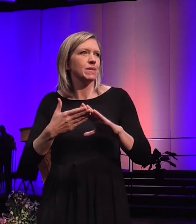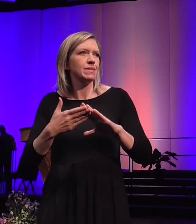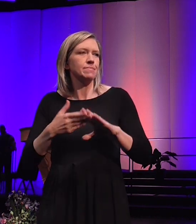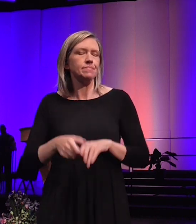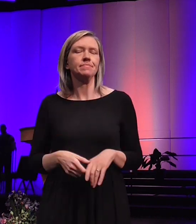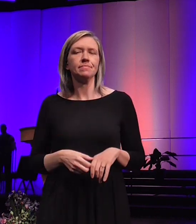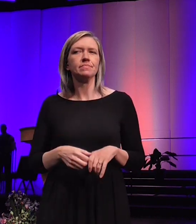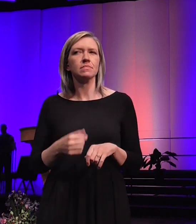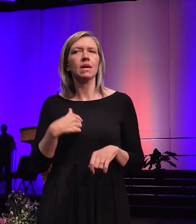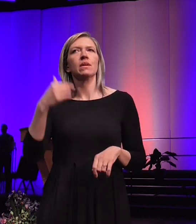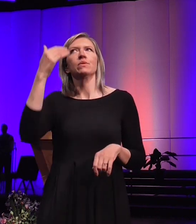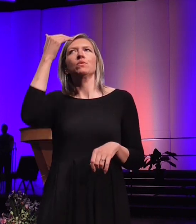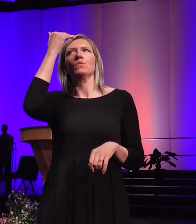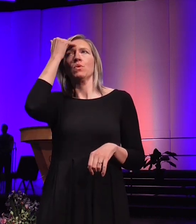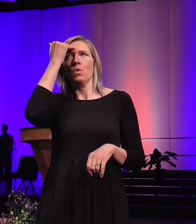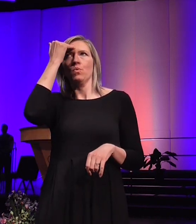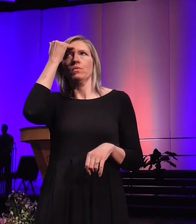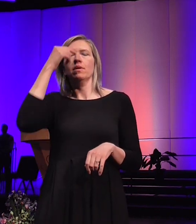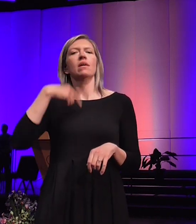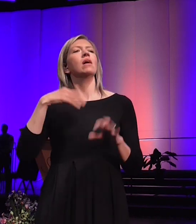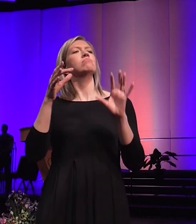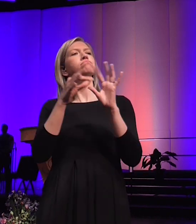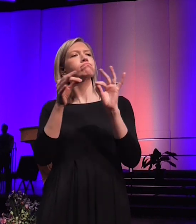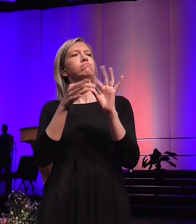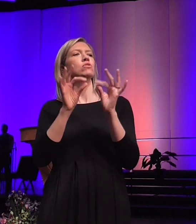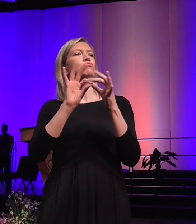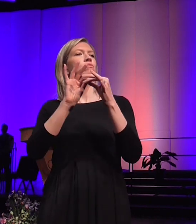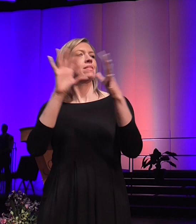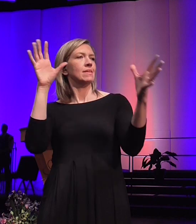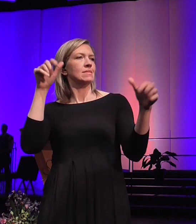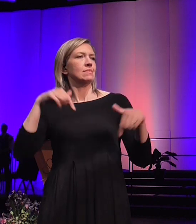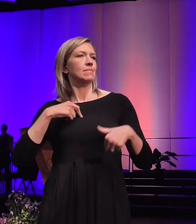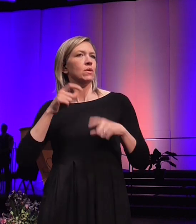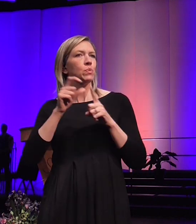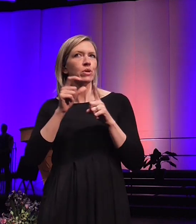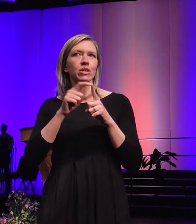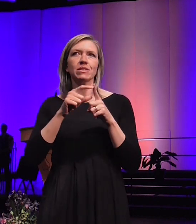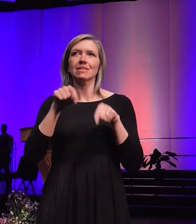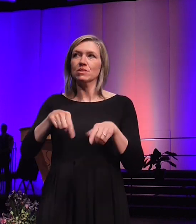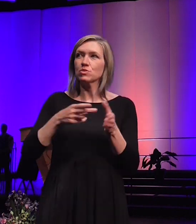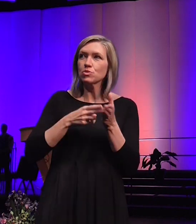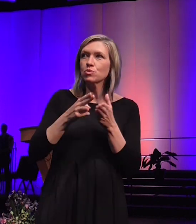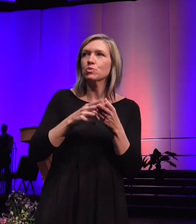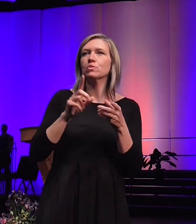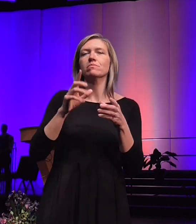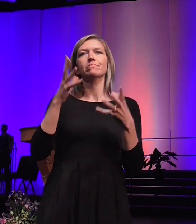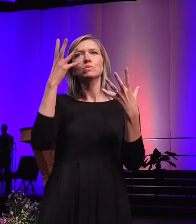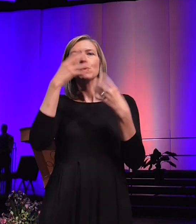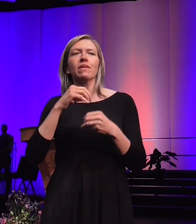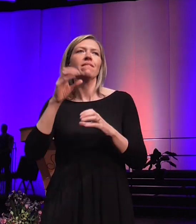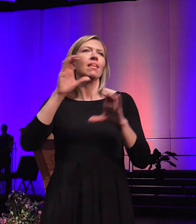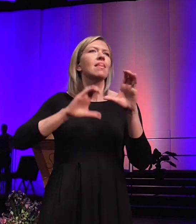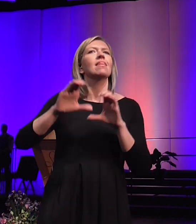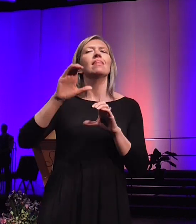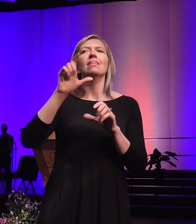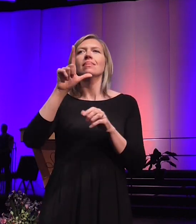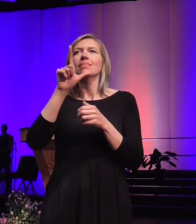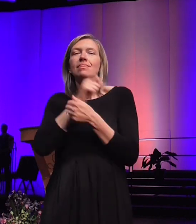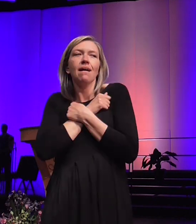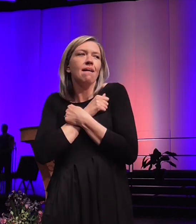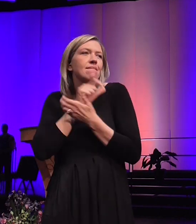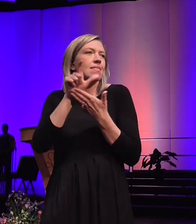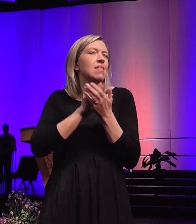And so I know that as I release these words and this truth into that beautiful alchemy of love and law, that all is